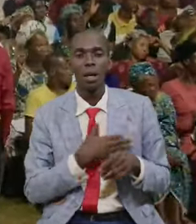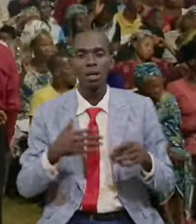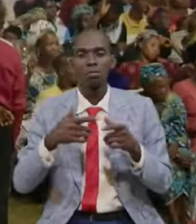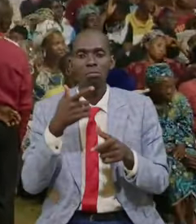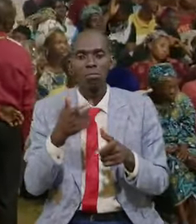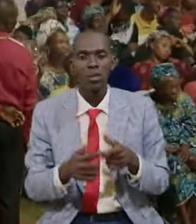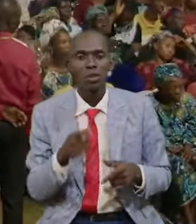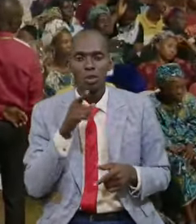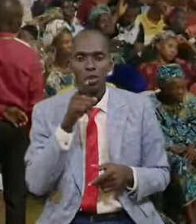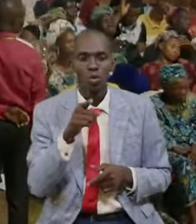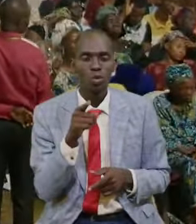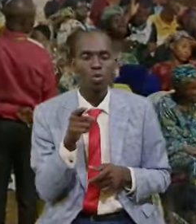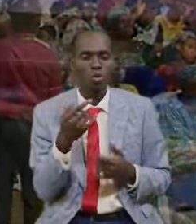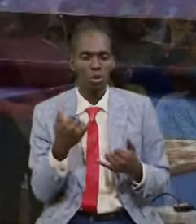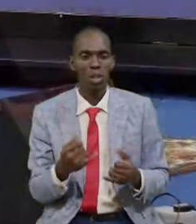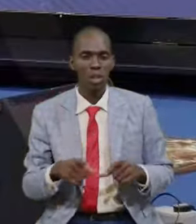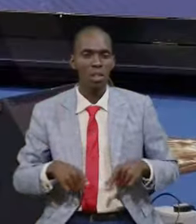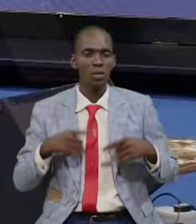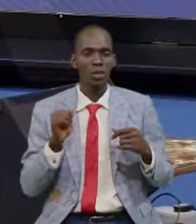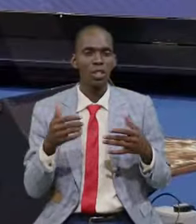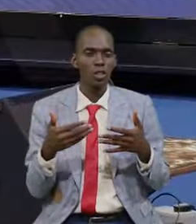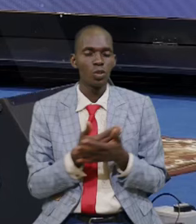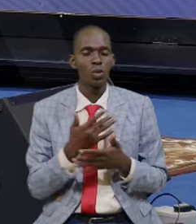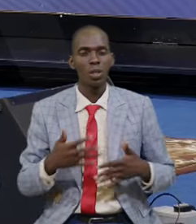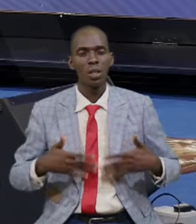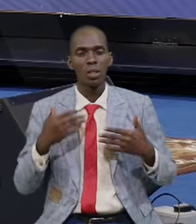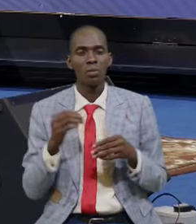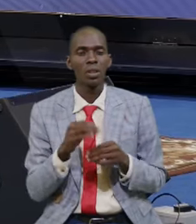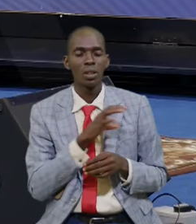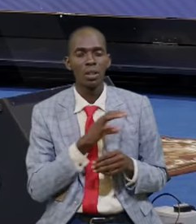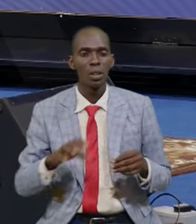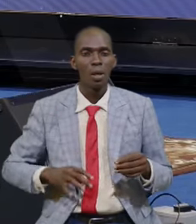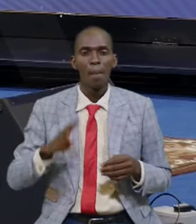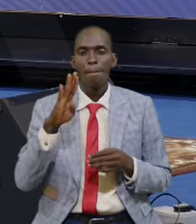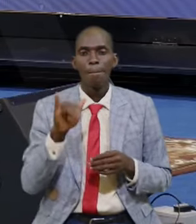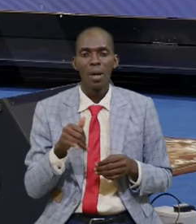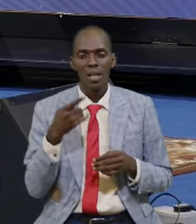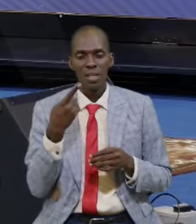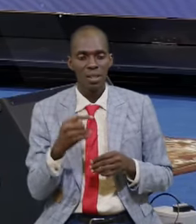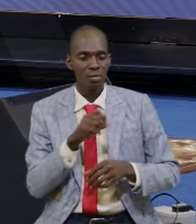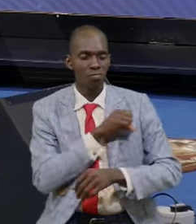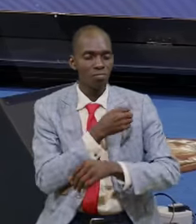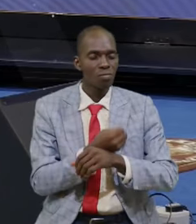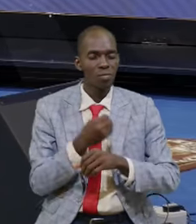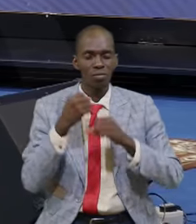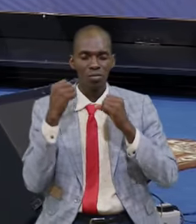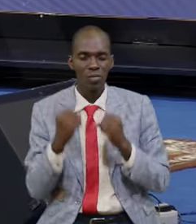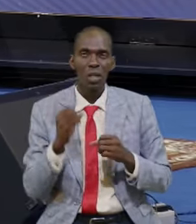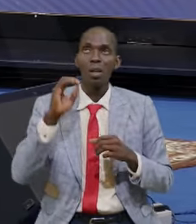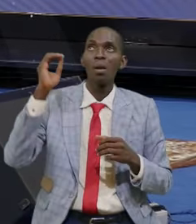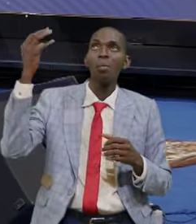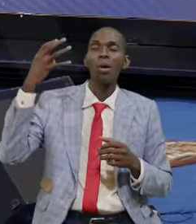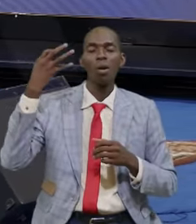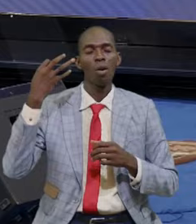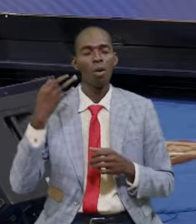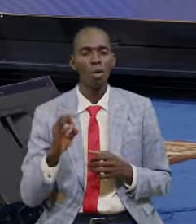live now a new life in Christ by the strength, by the grace, by the power of him who